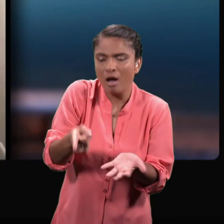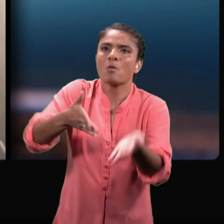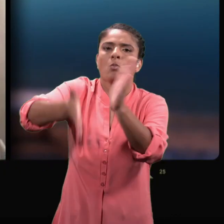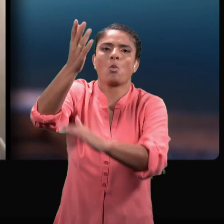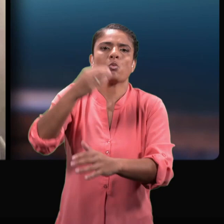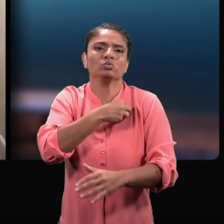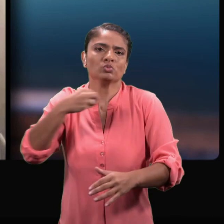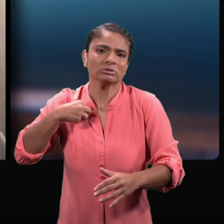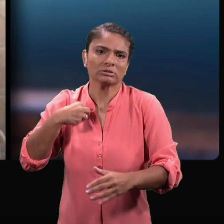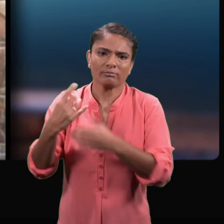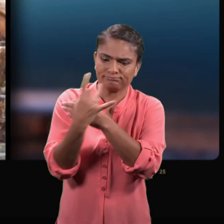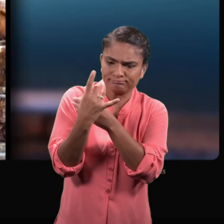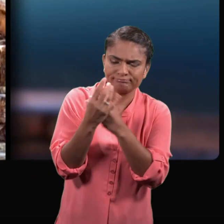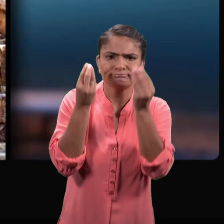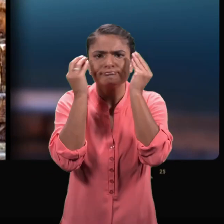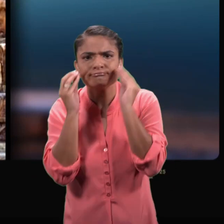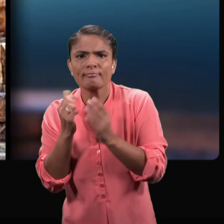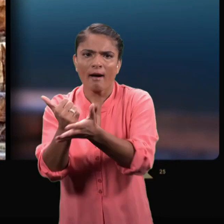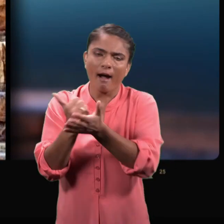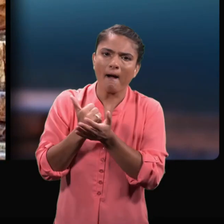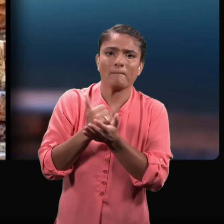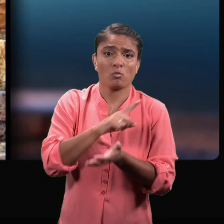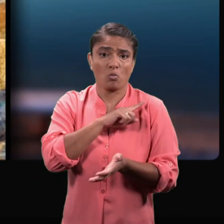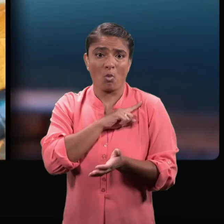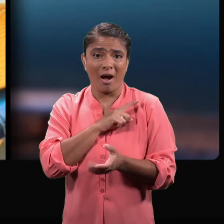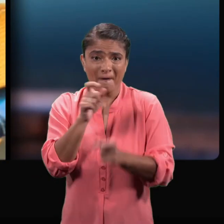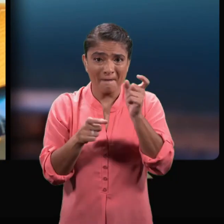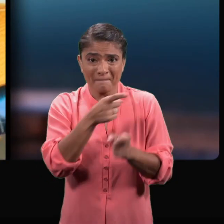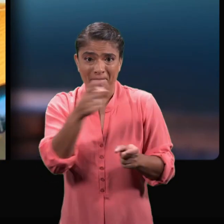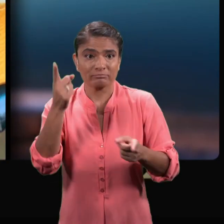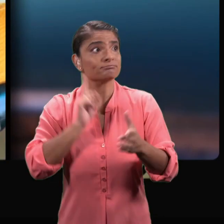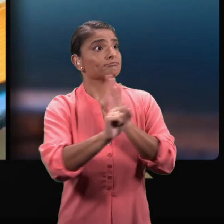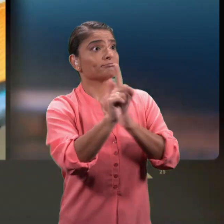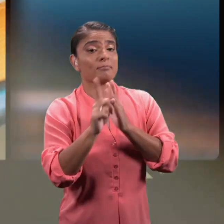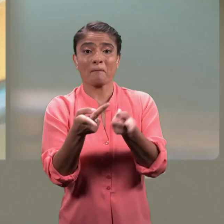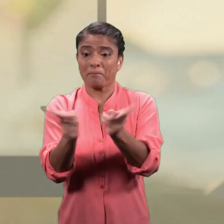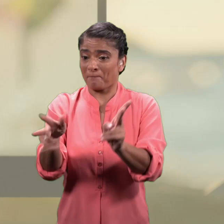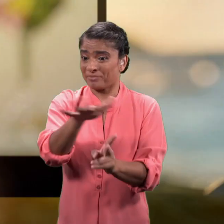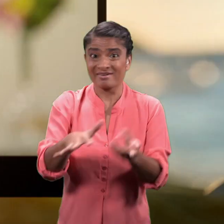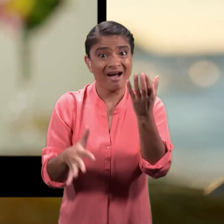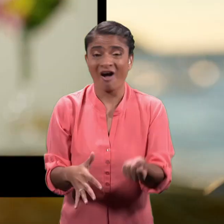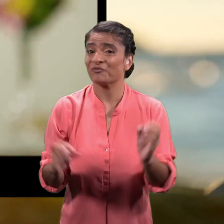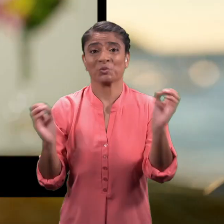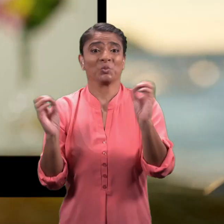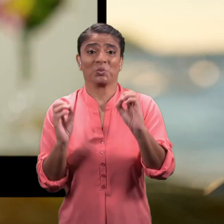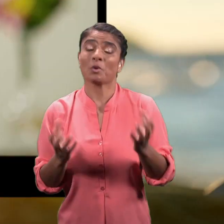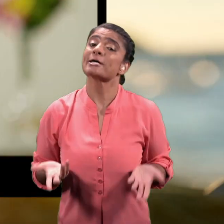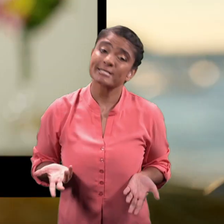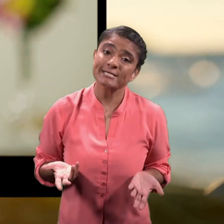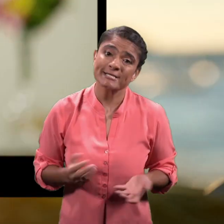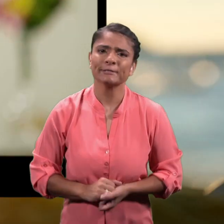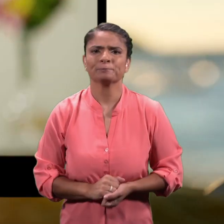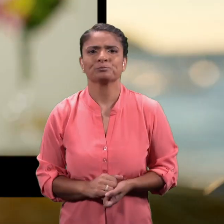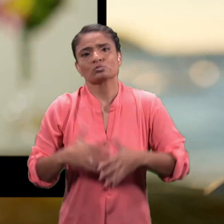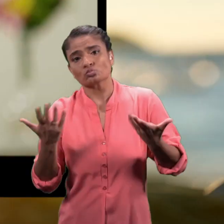the dermatologist thing or the treatment, because most of those things we don't get them at public facilities. So yeah, so